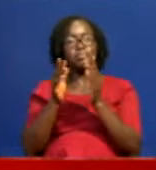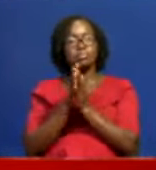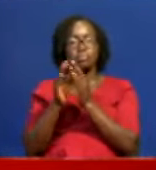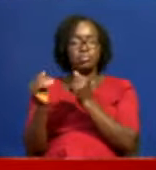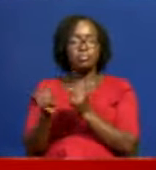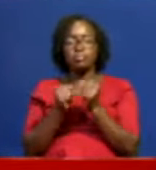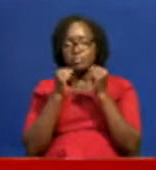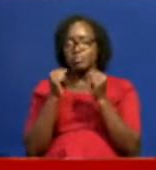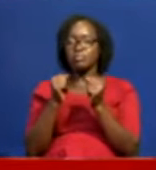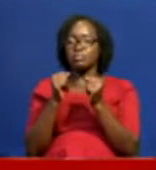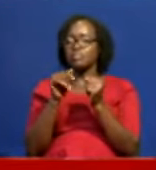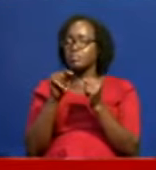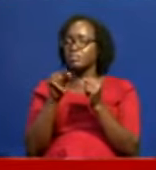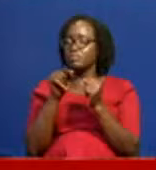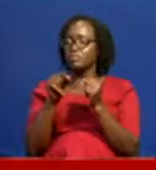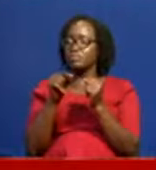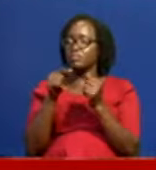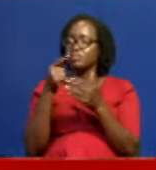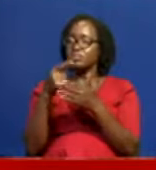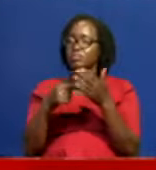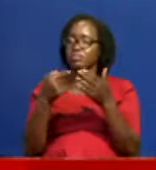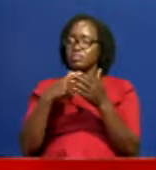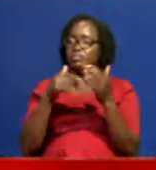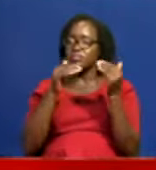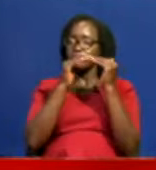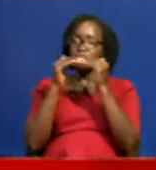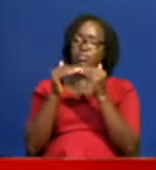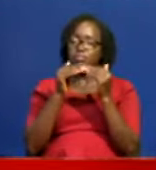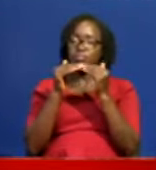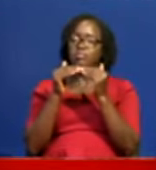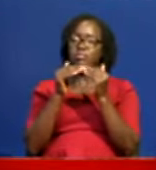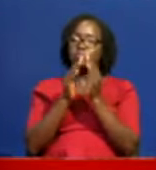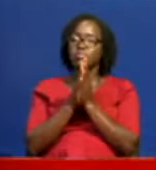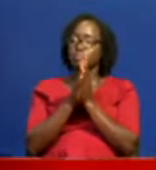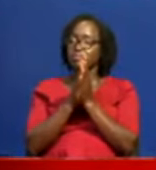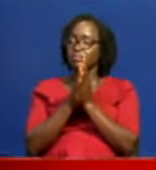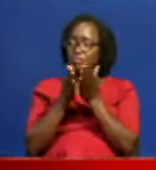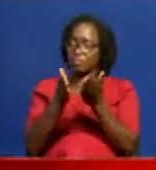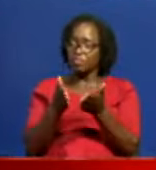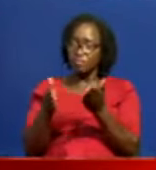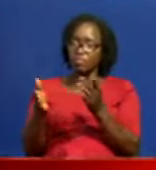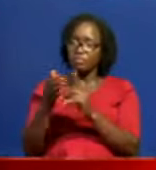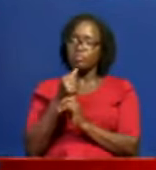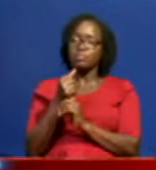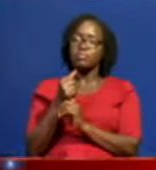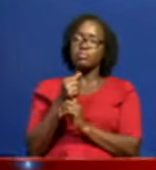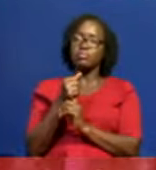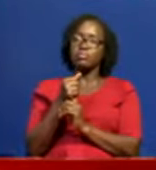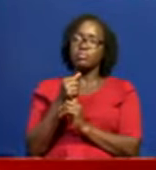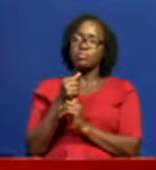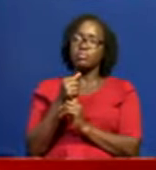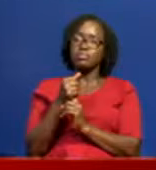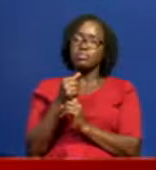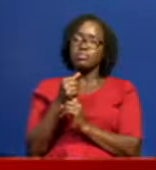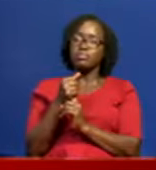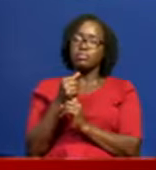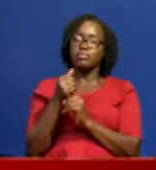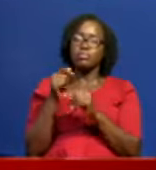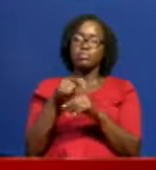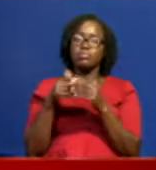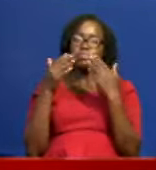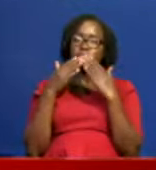powerful. That is what our democracy exists to achieve. Having said